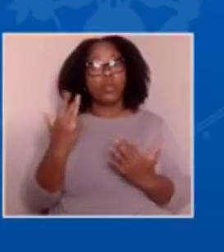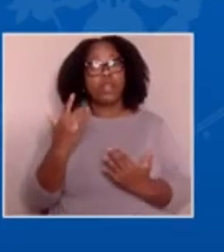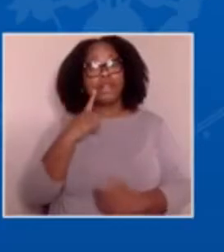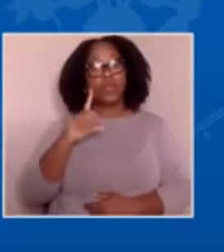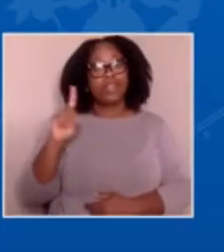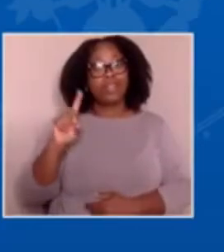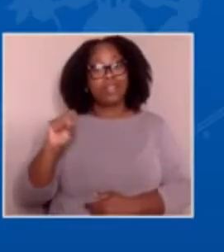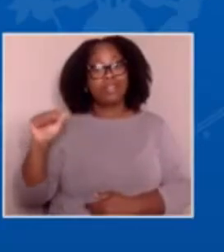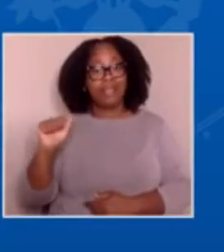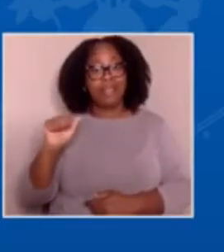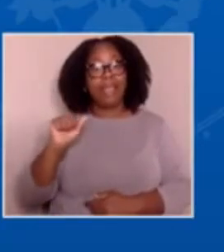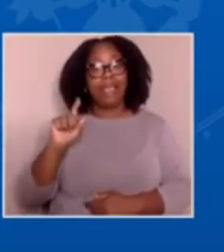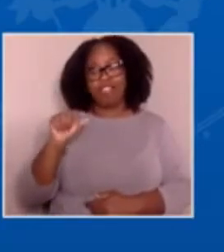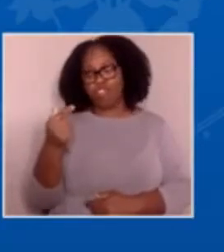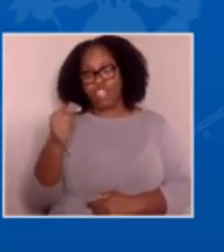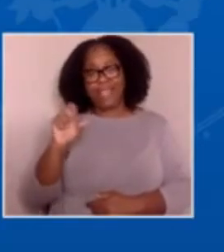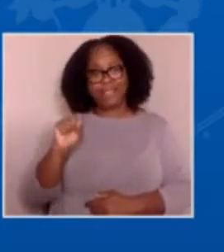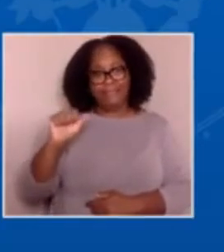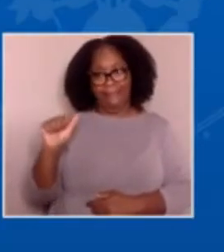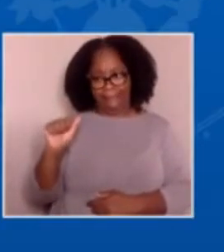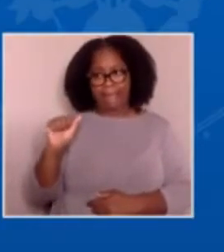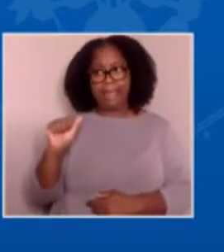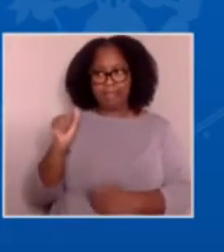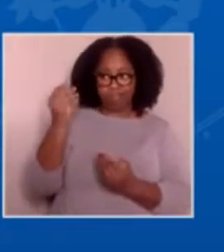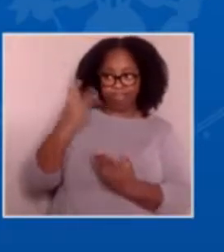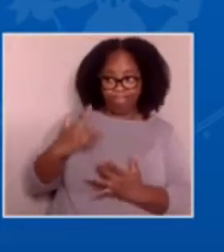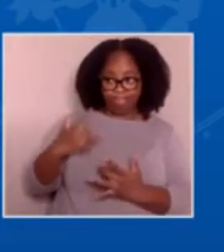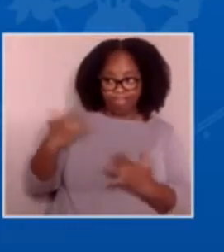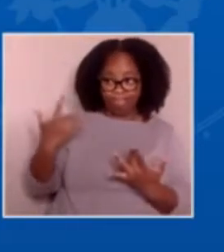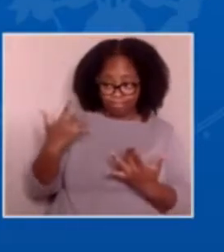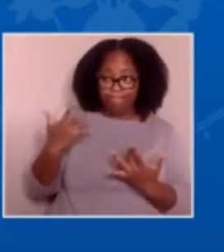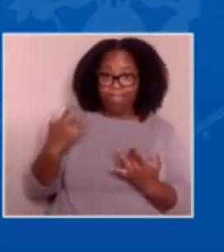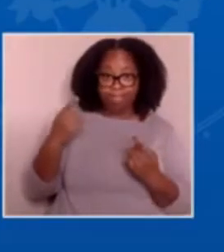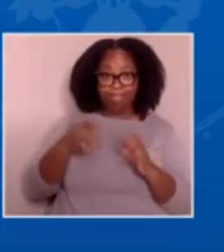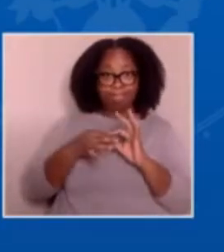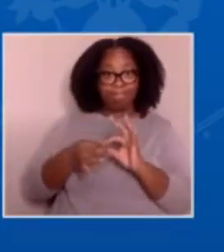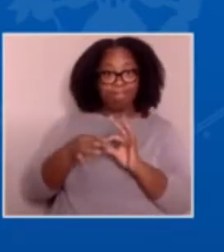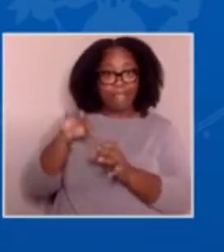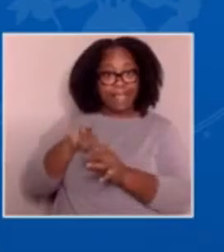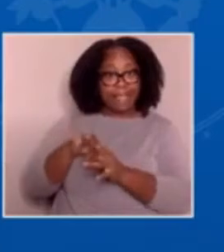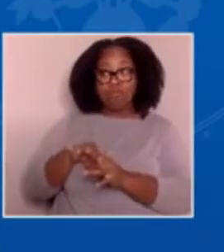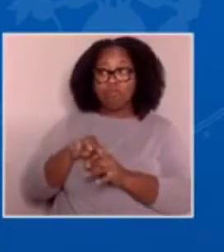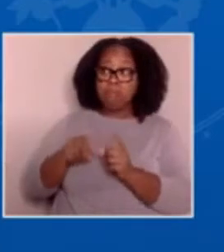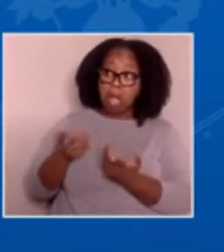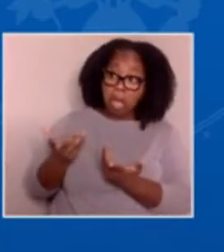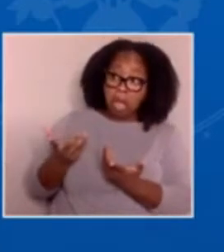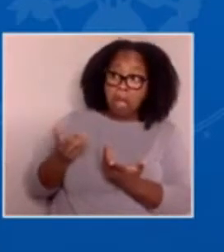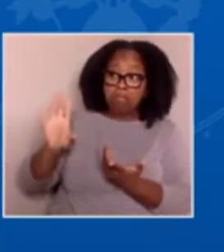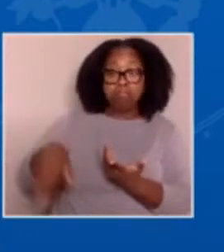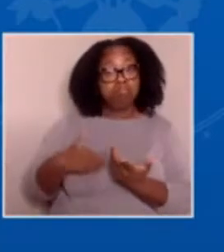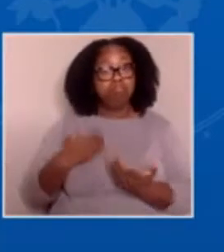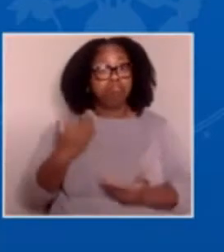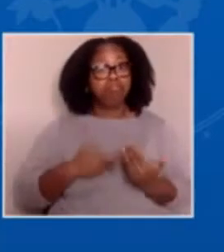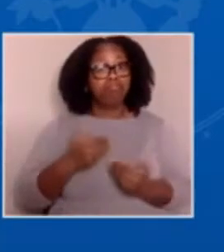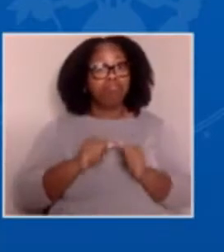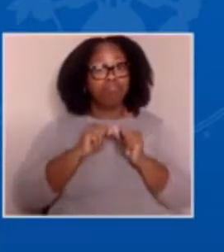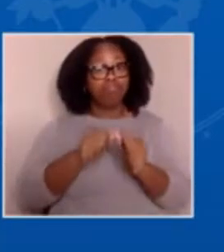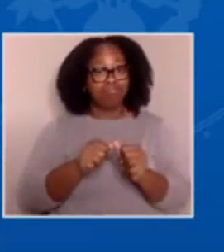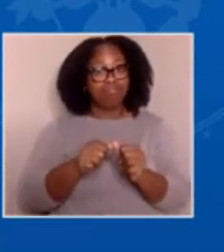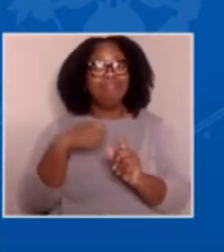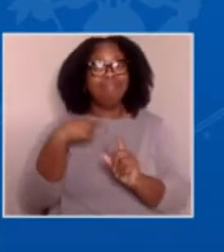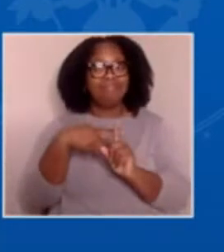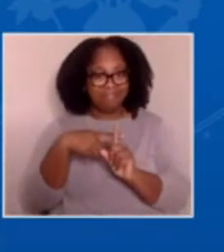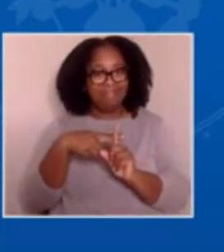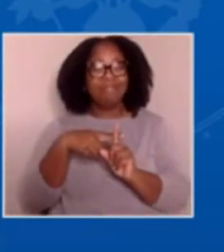administrator to ascertain the outcome of the election but we are still moving full SCH ahead uh and so is of course president-elect